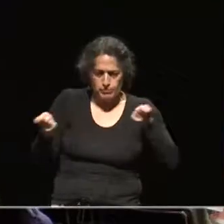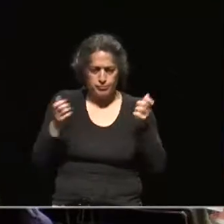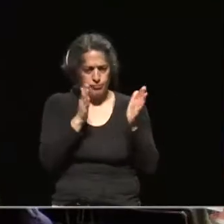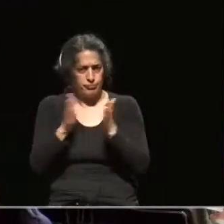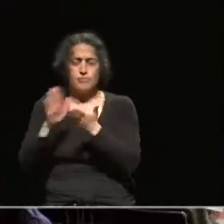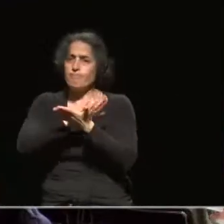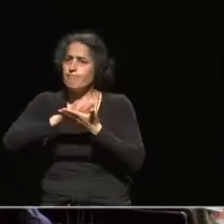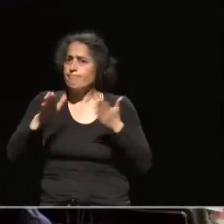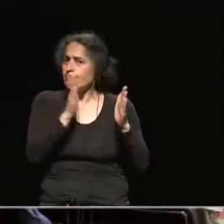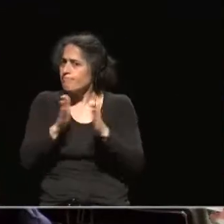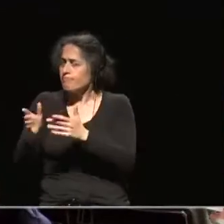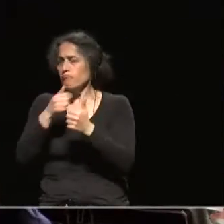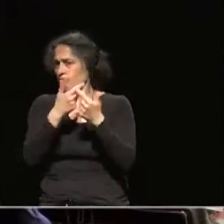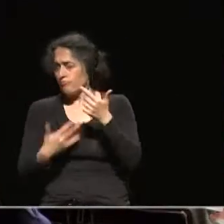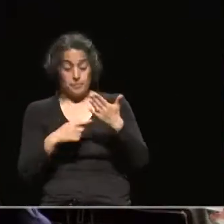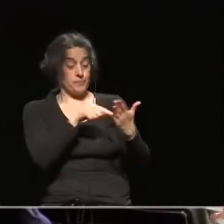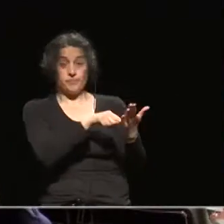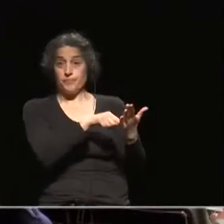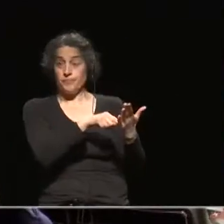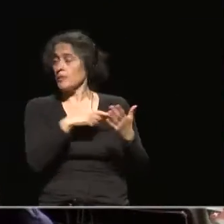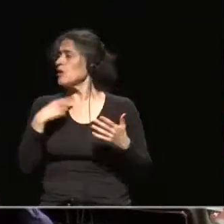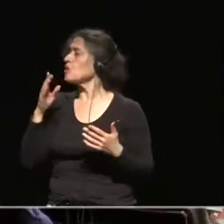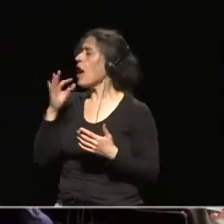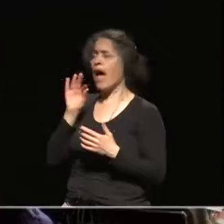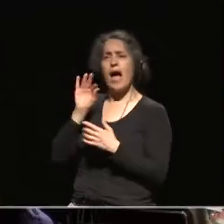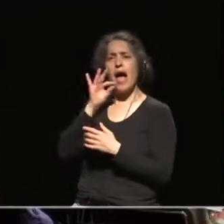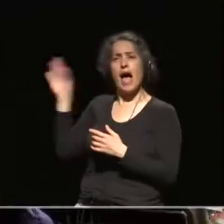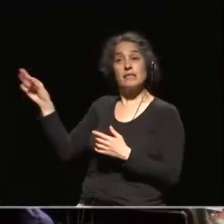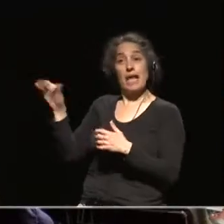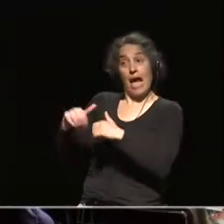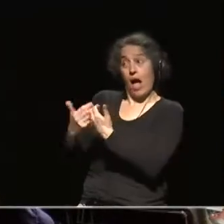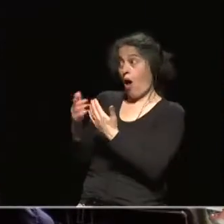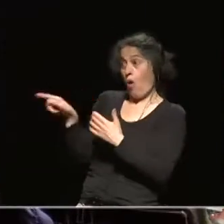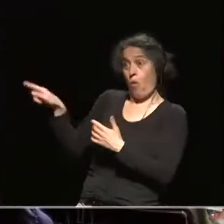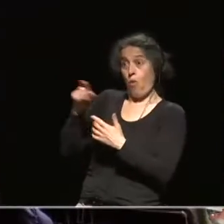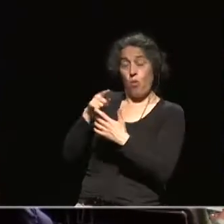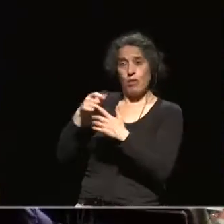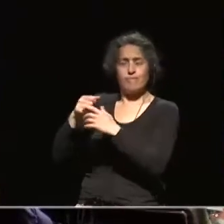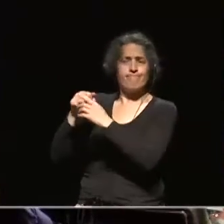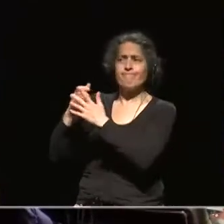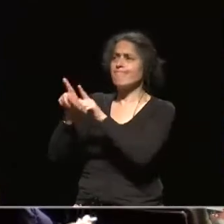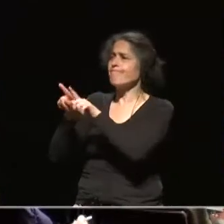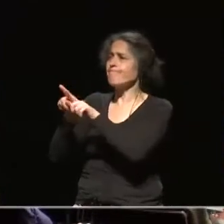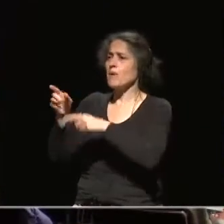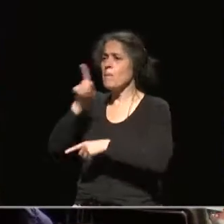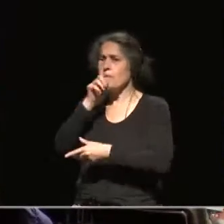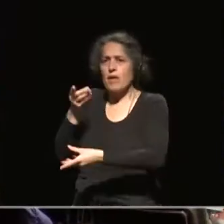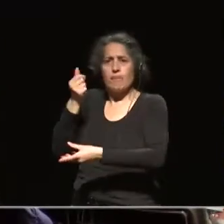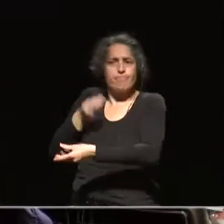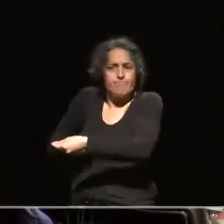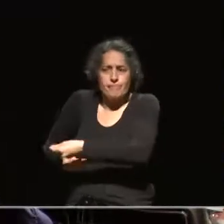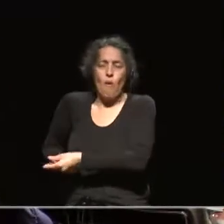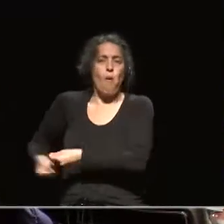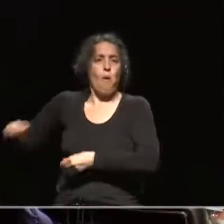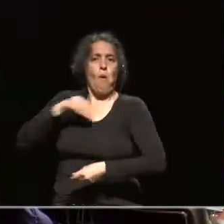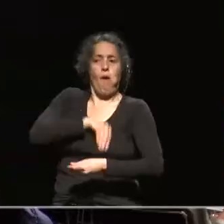how can development cooperation effectively fight corruption? Well, this is in the title. To fight against corruption, well,